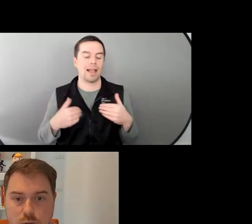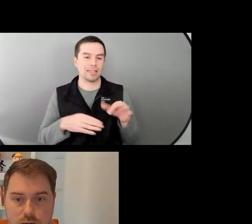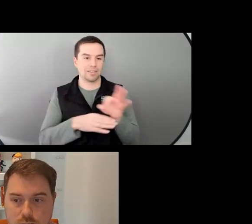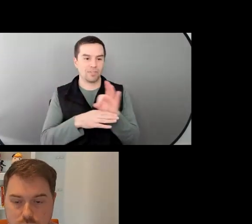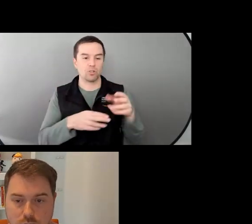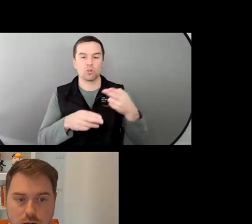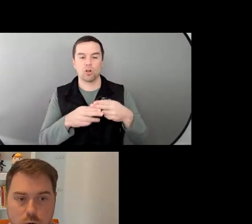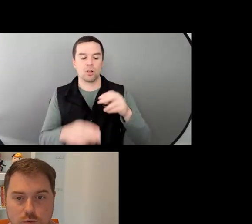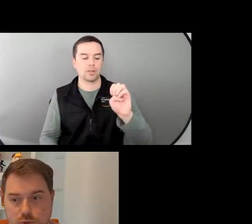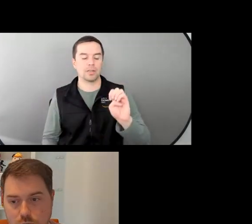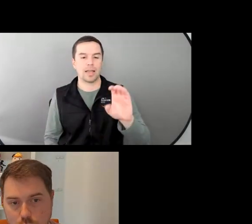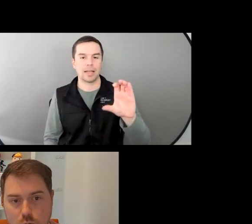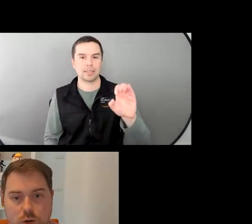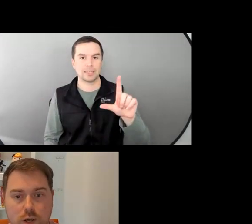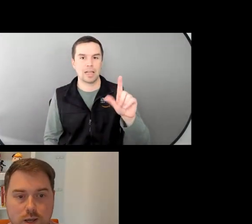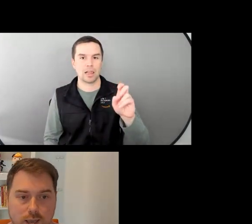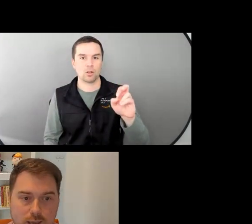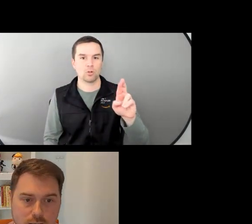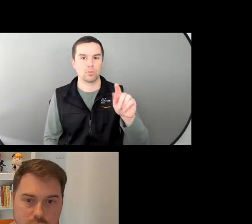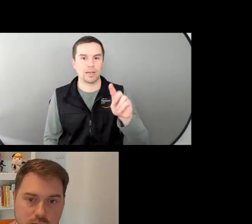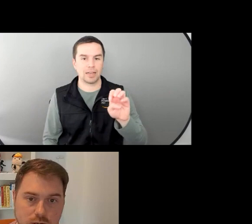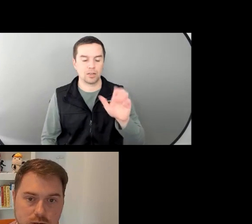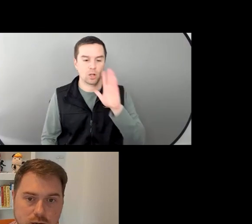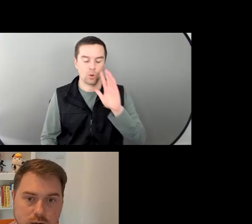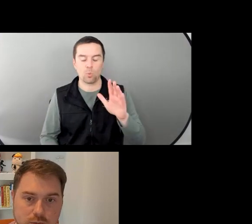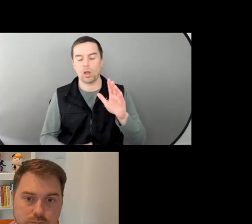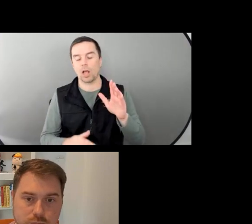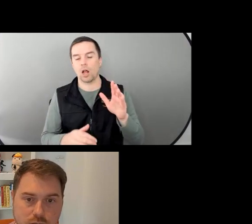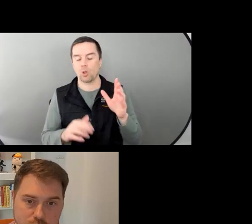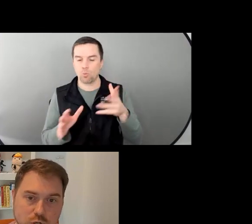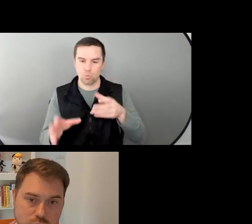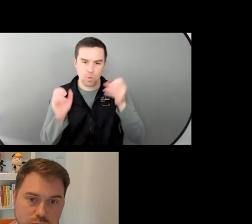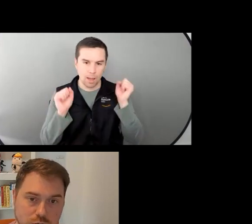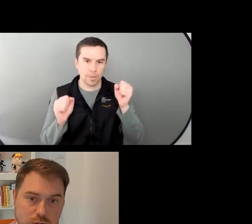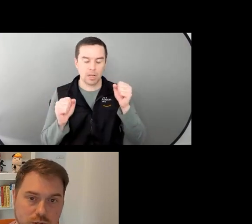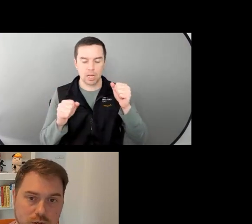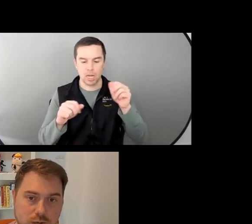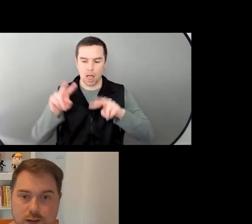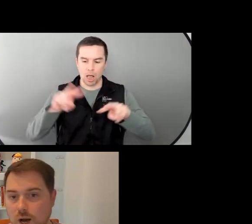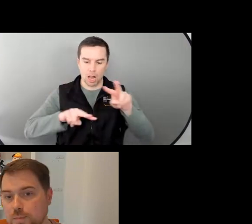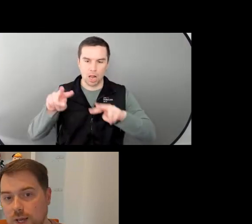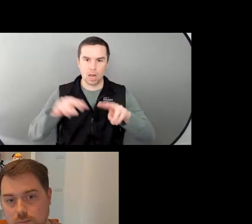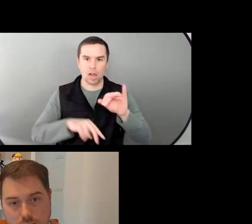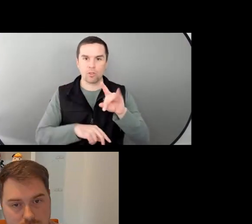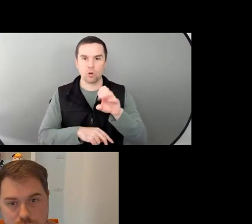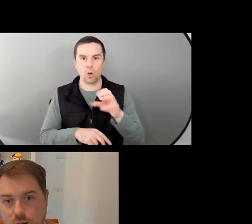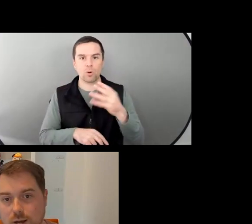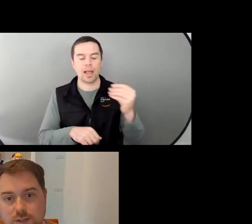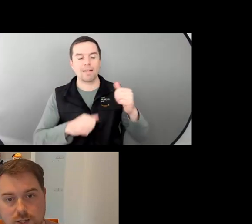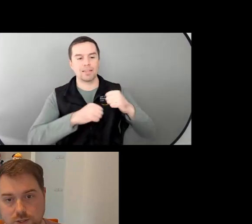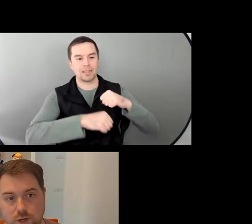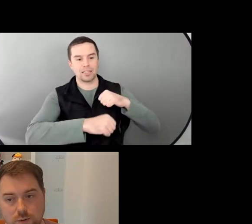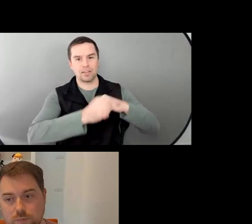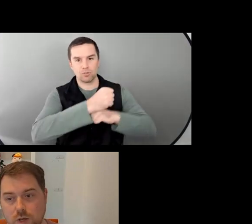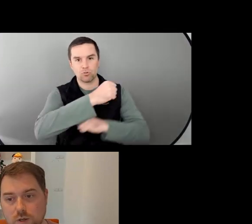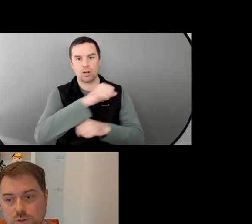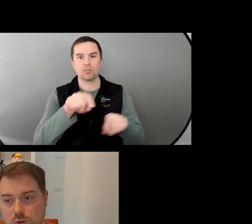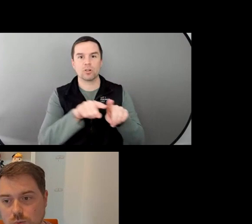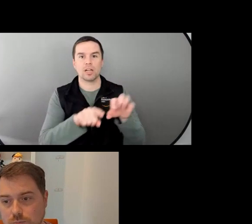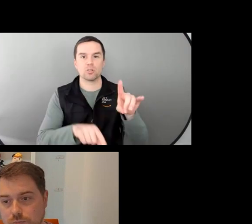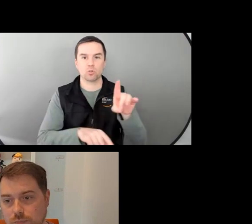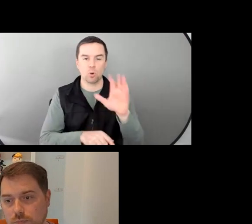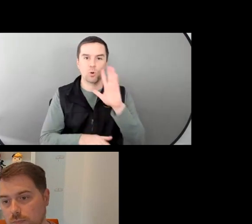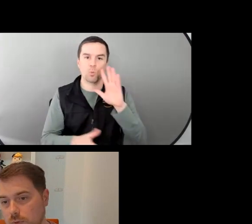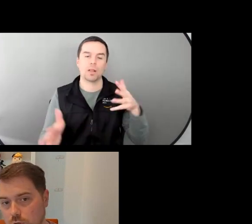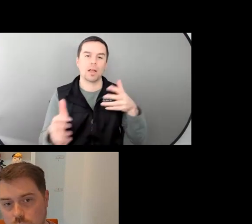rapidly iterate over the code and the infrastructure as code and update my APIs as I go.